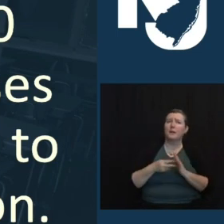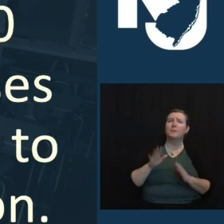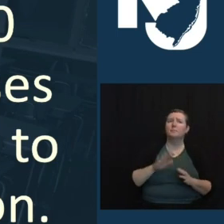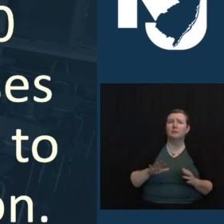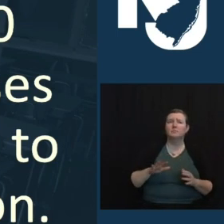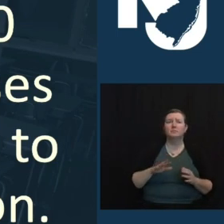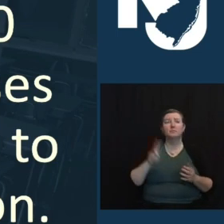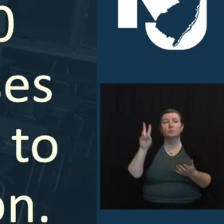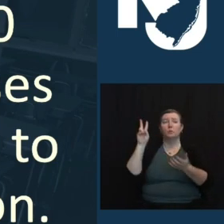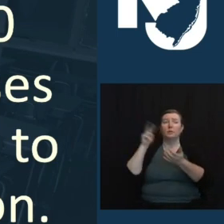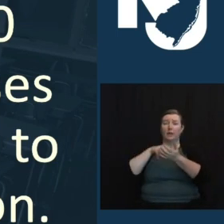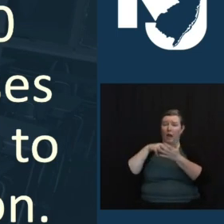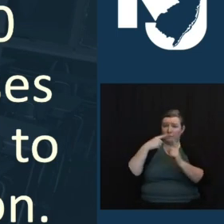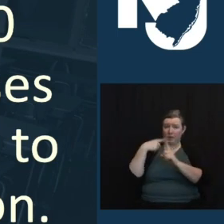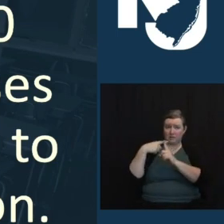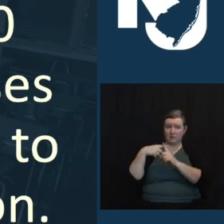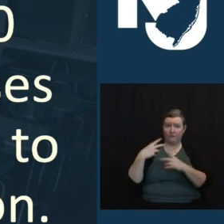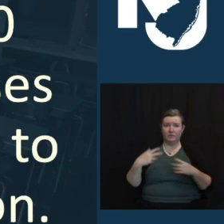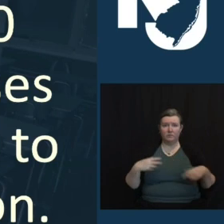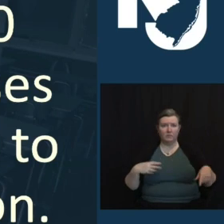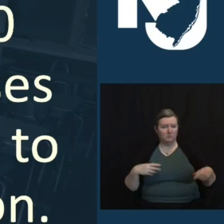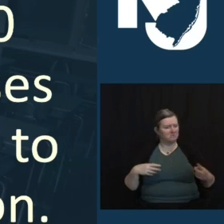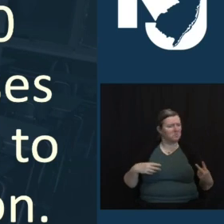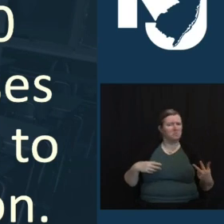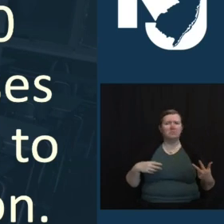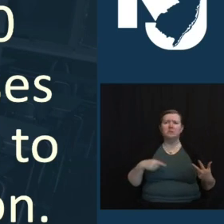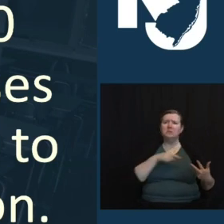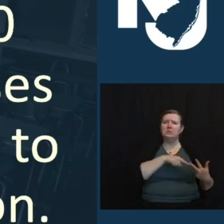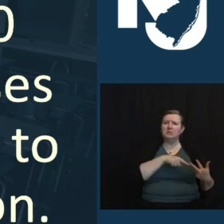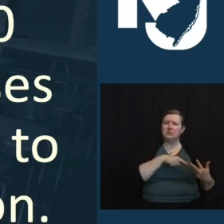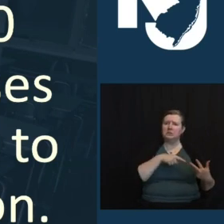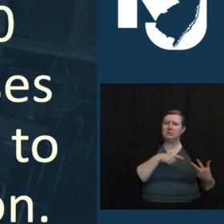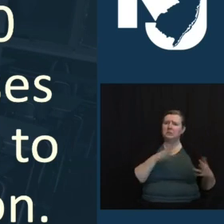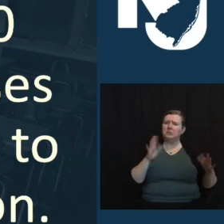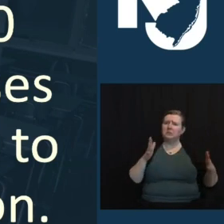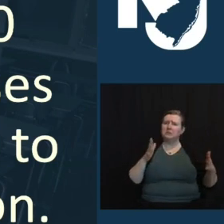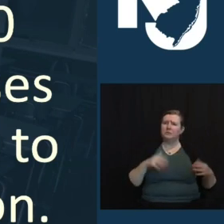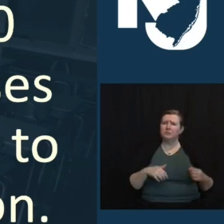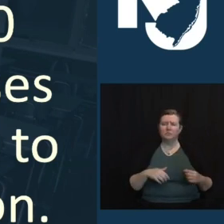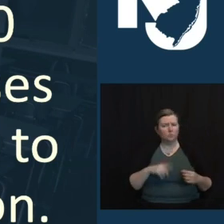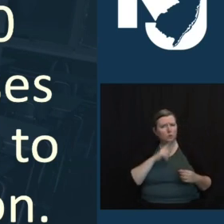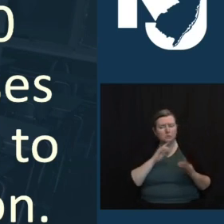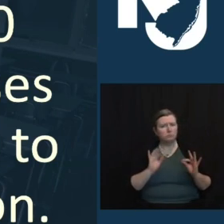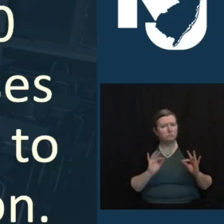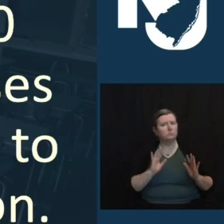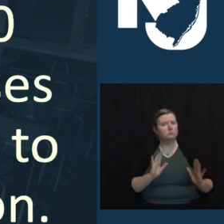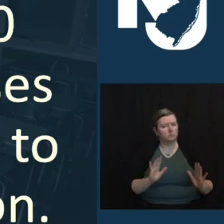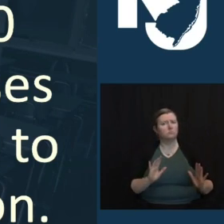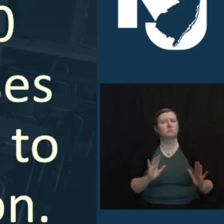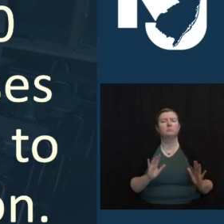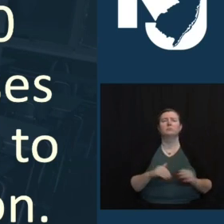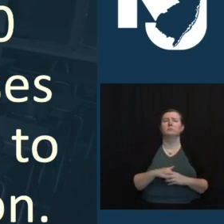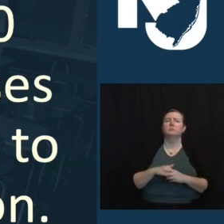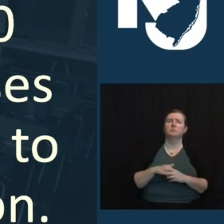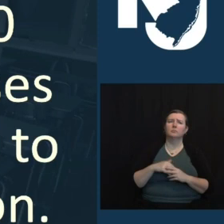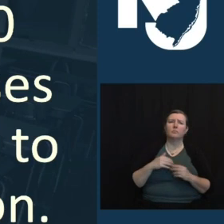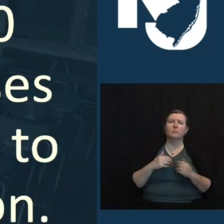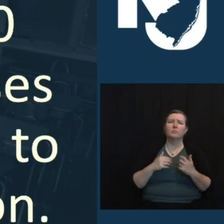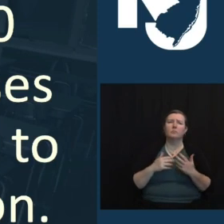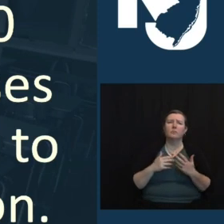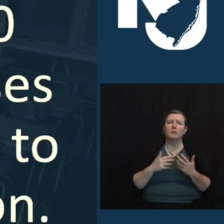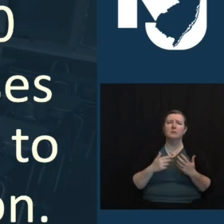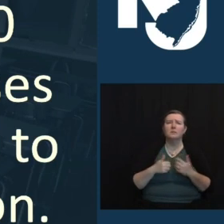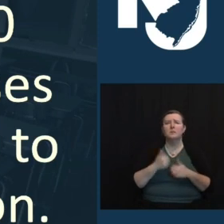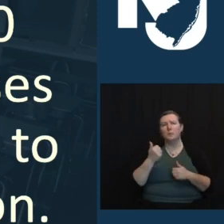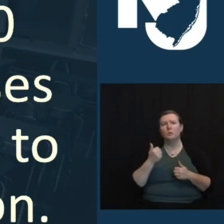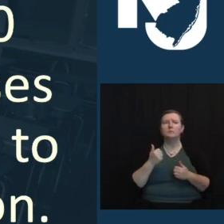this time as well, the majority of our schools have been open in some capacity for in-person instruction, whether they be fully in person or